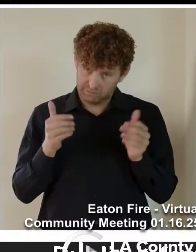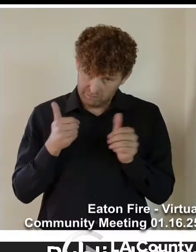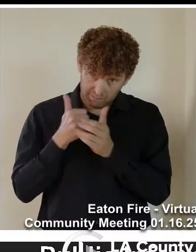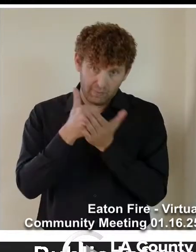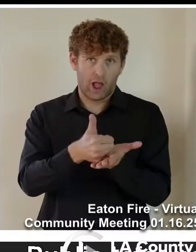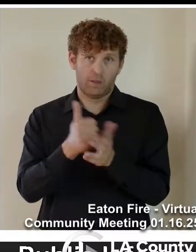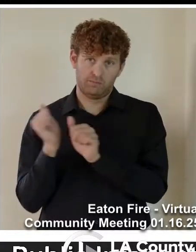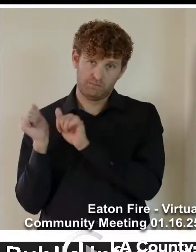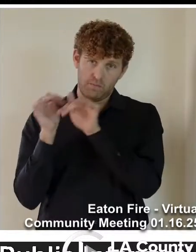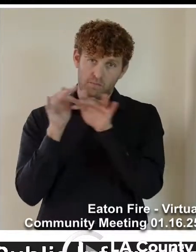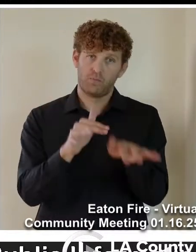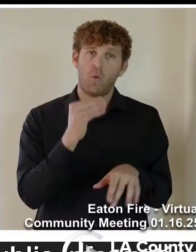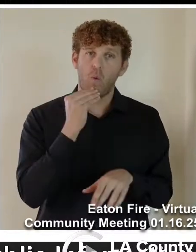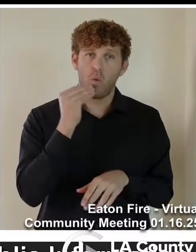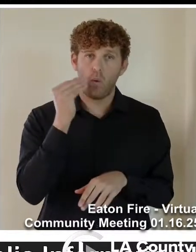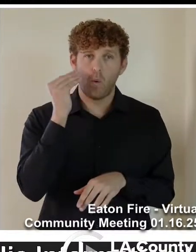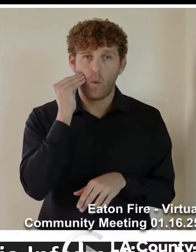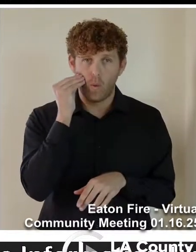those zones opened up.